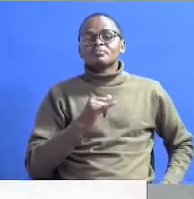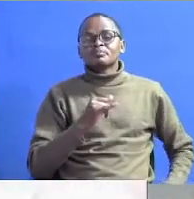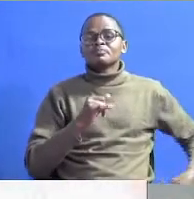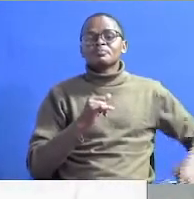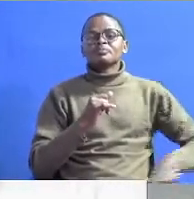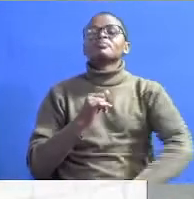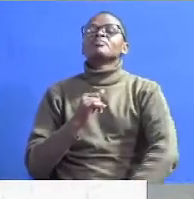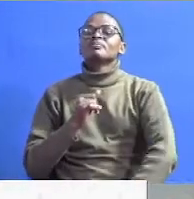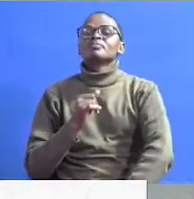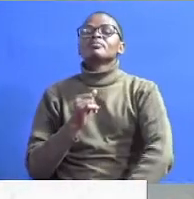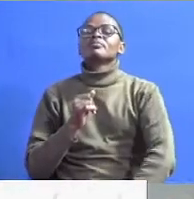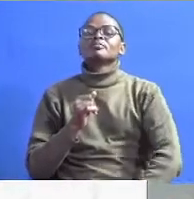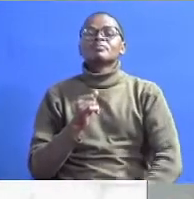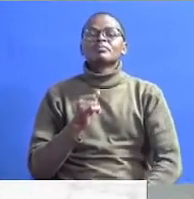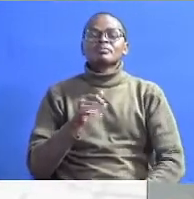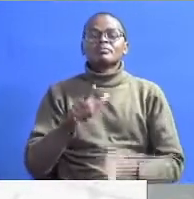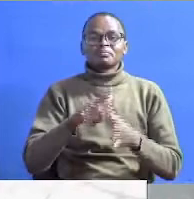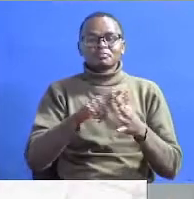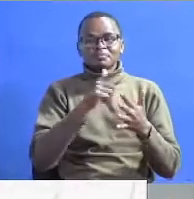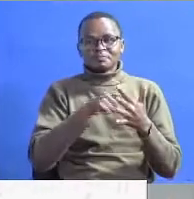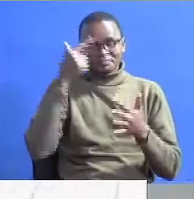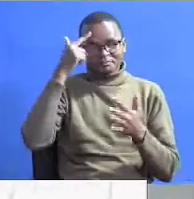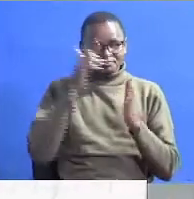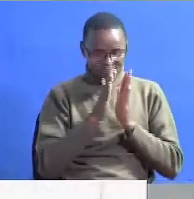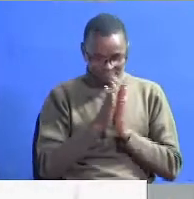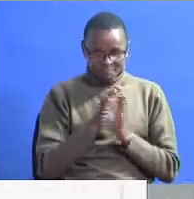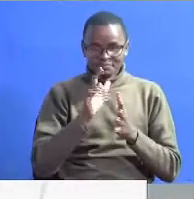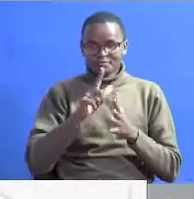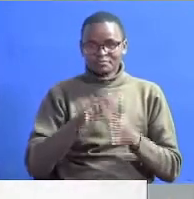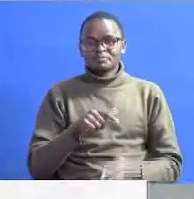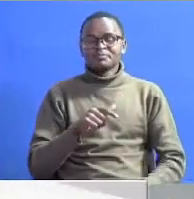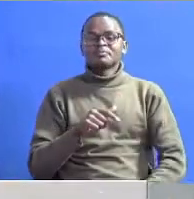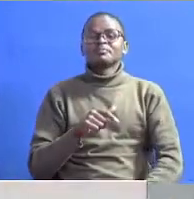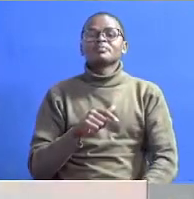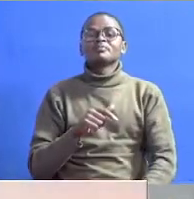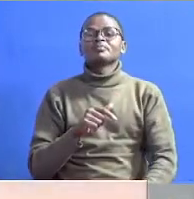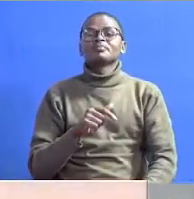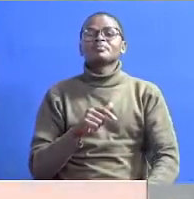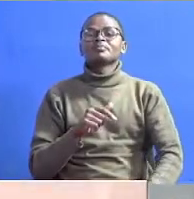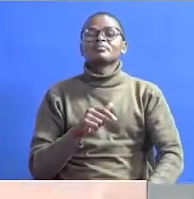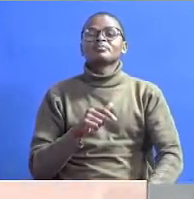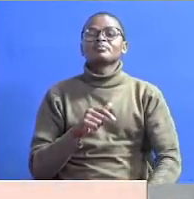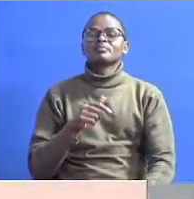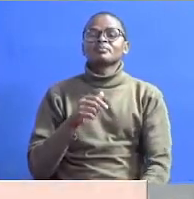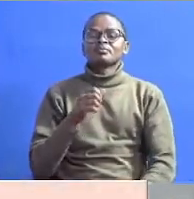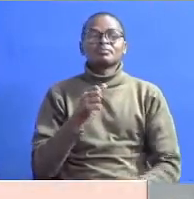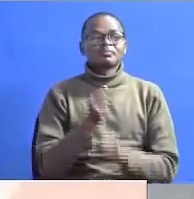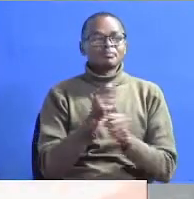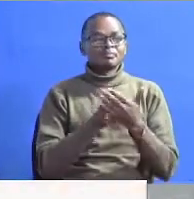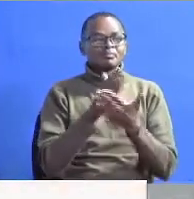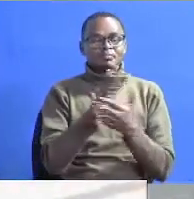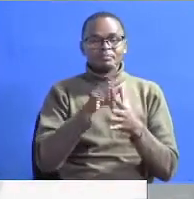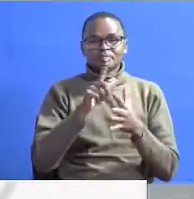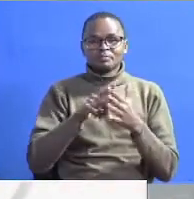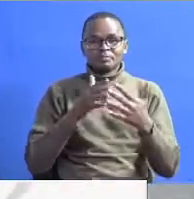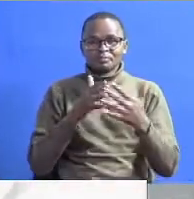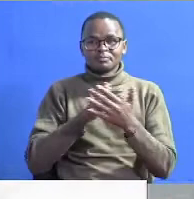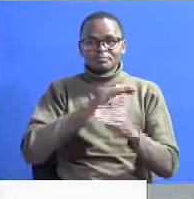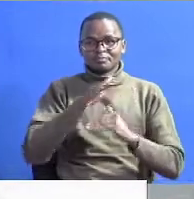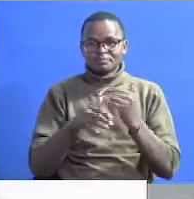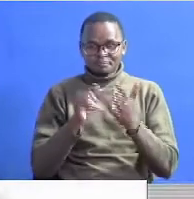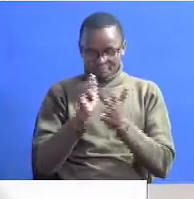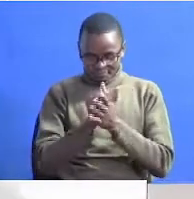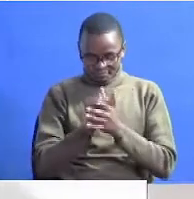Ruto, our president, and I'm pleading with him that he won't tire until he make sure he has stopped all that.